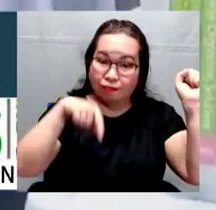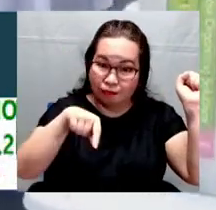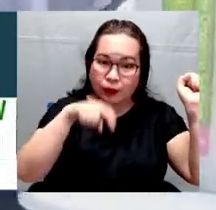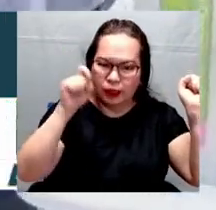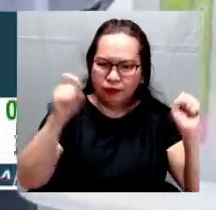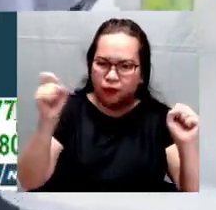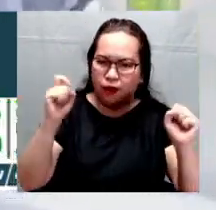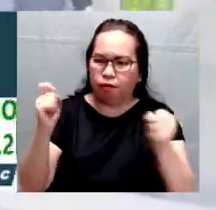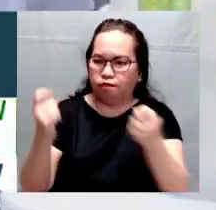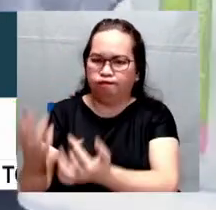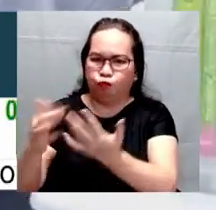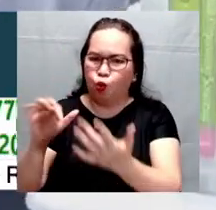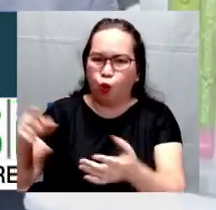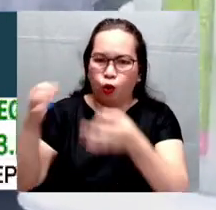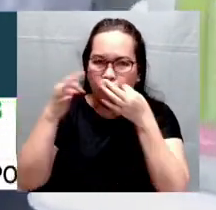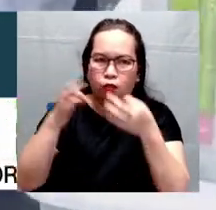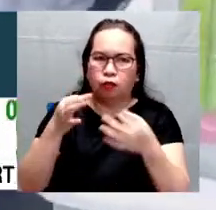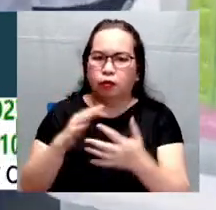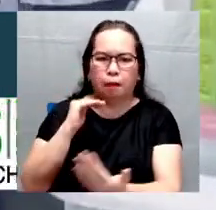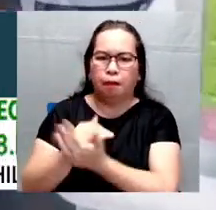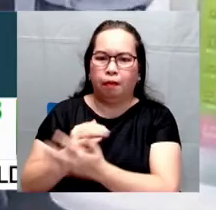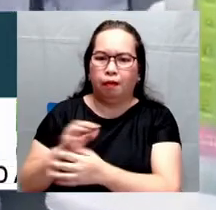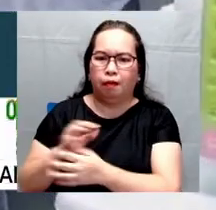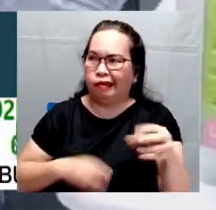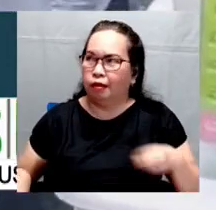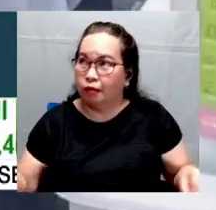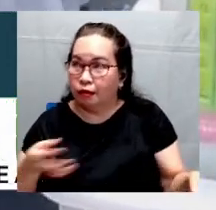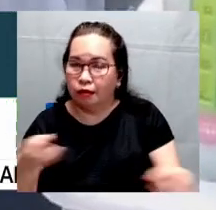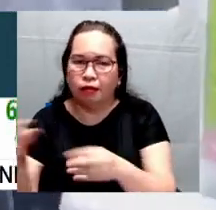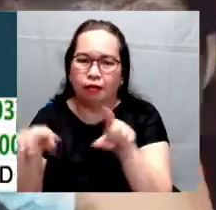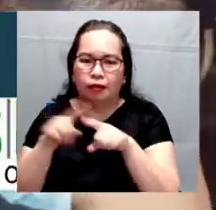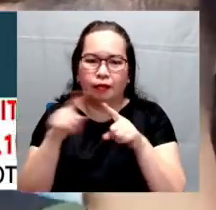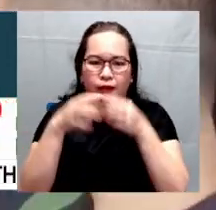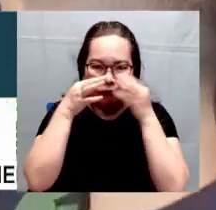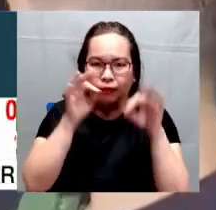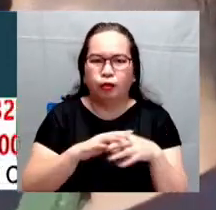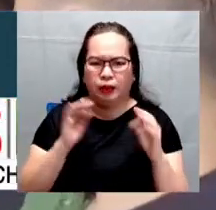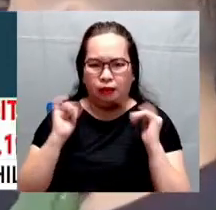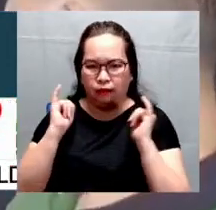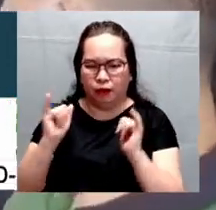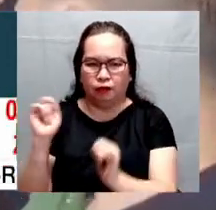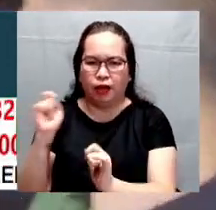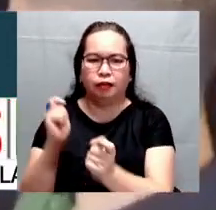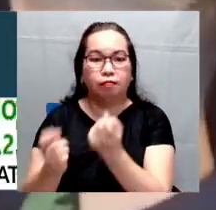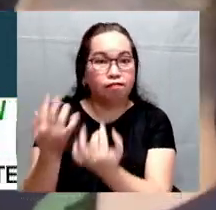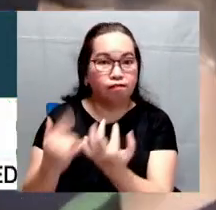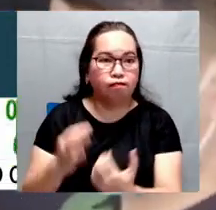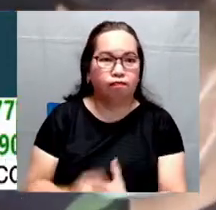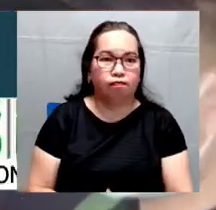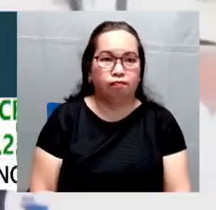destroy size and contraband to avoid recycling. And here is what Director Villanueva said.